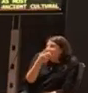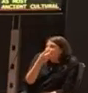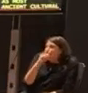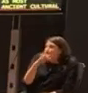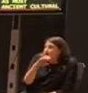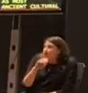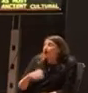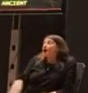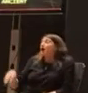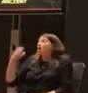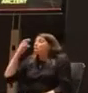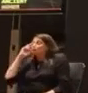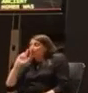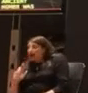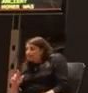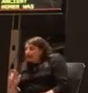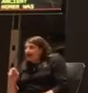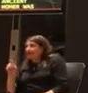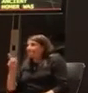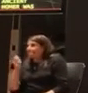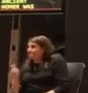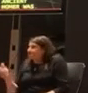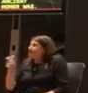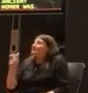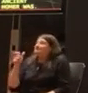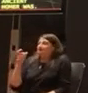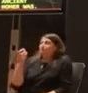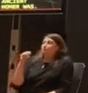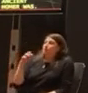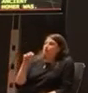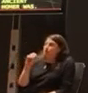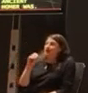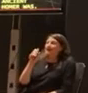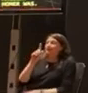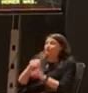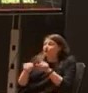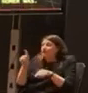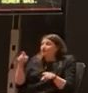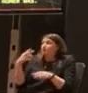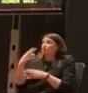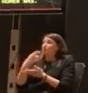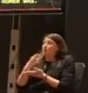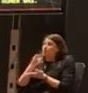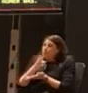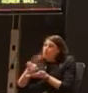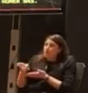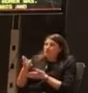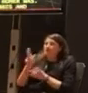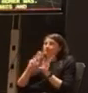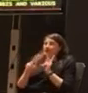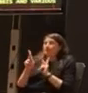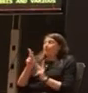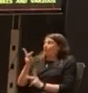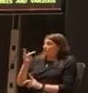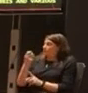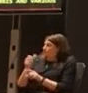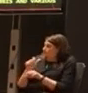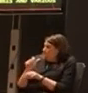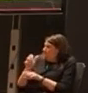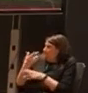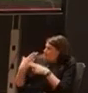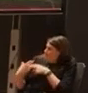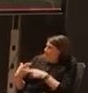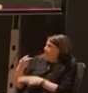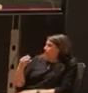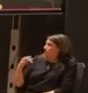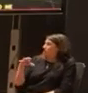ancient rabbis and various holy people were griots of their time and places. And so he sees